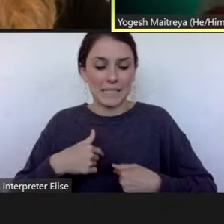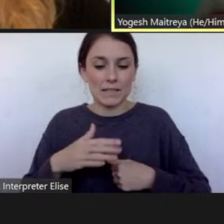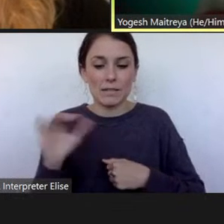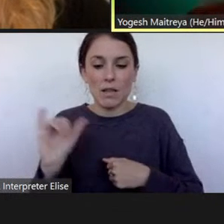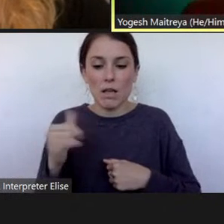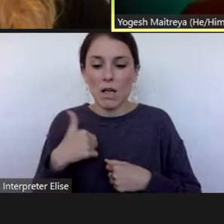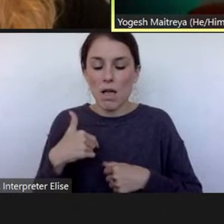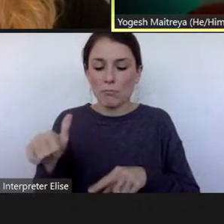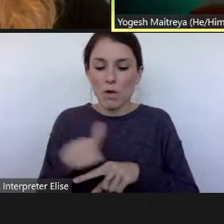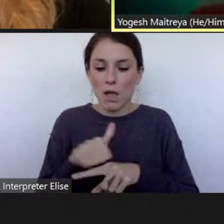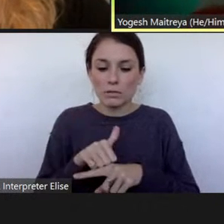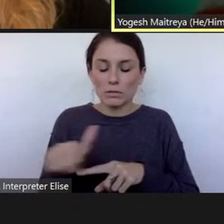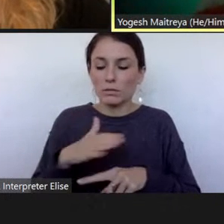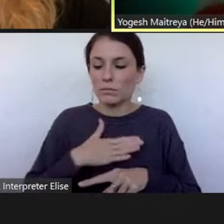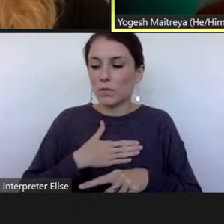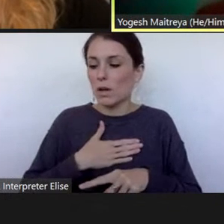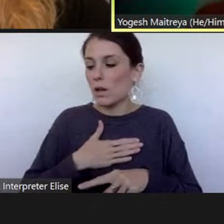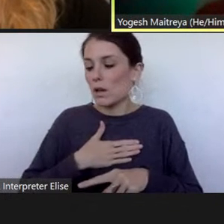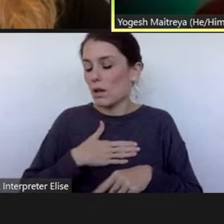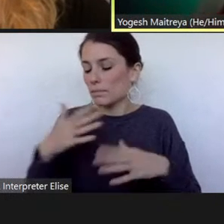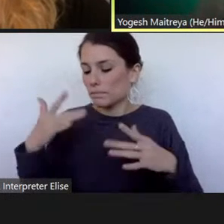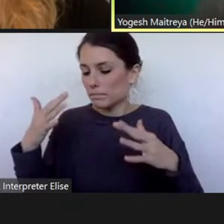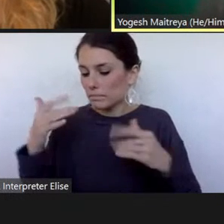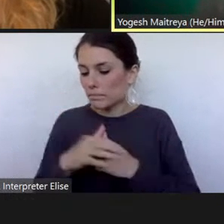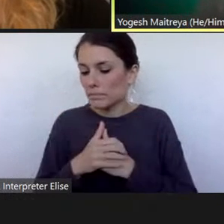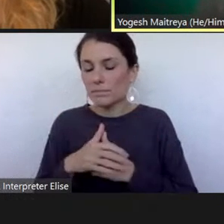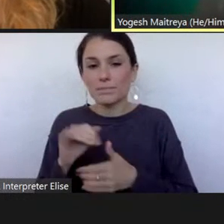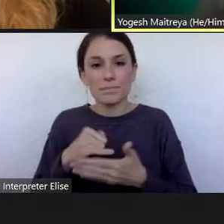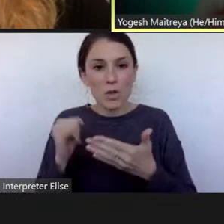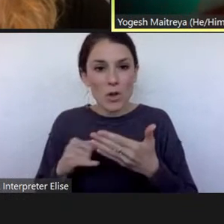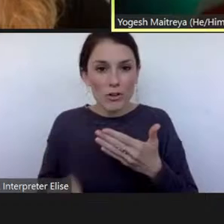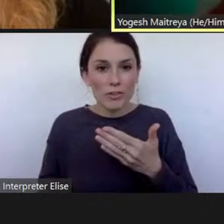I practice my art